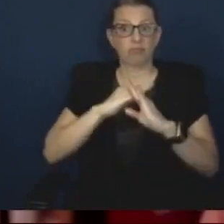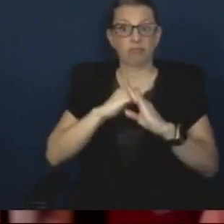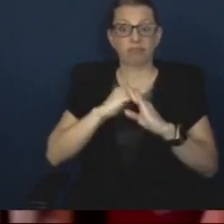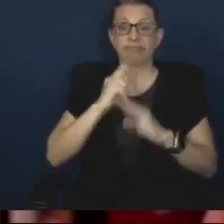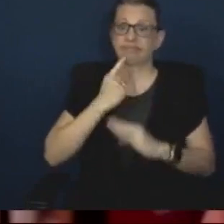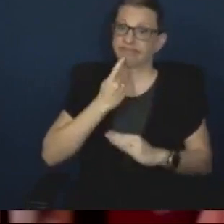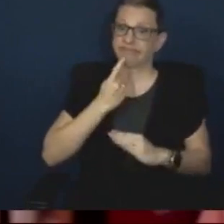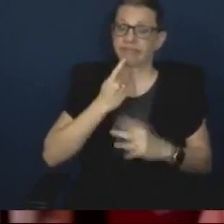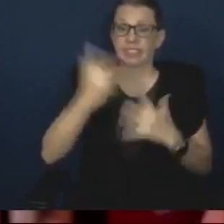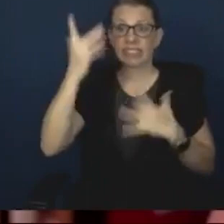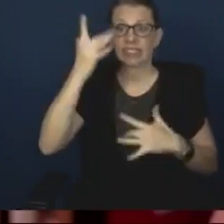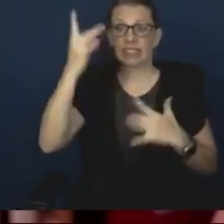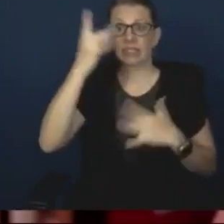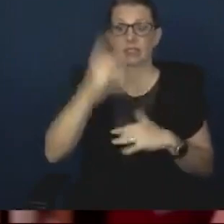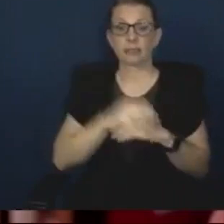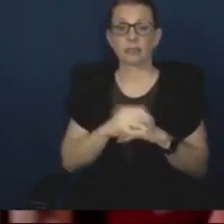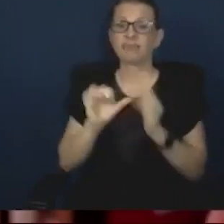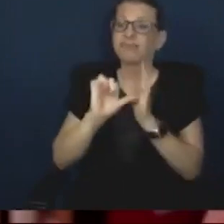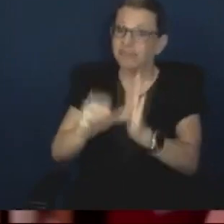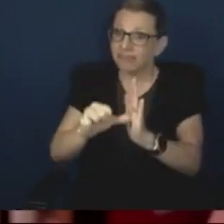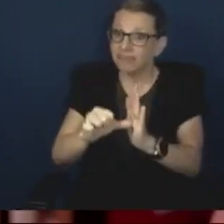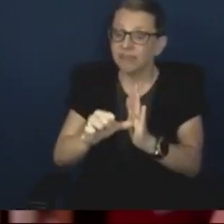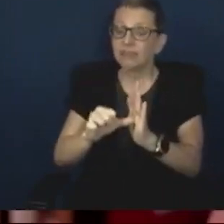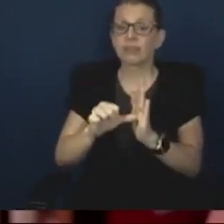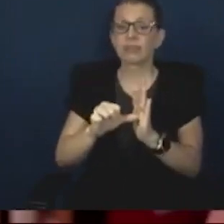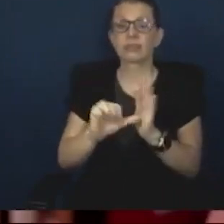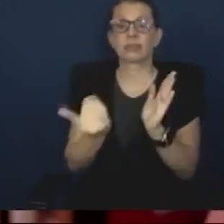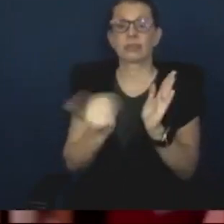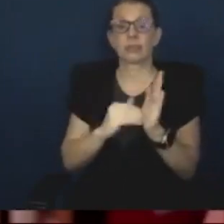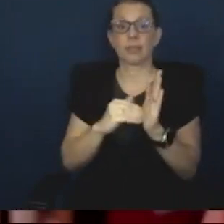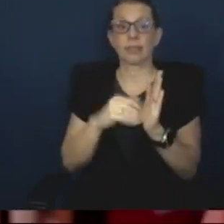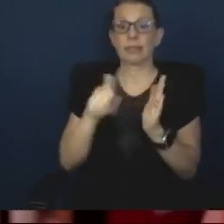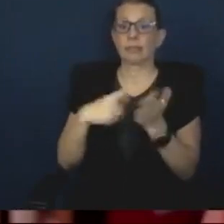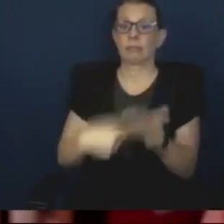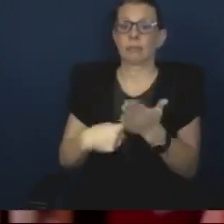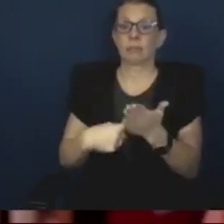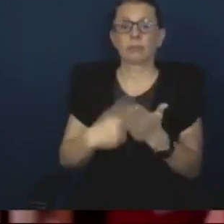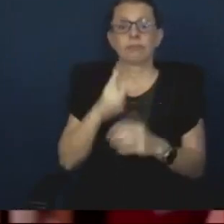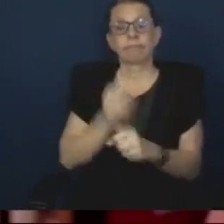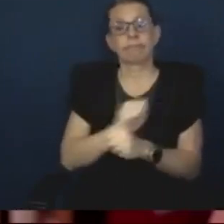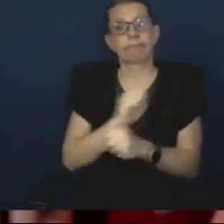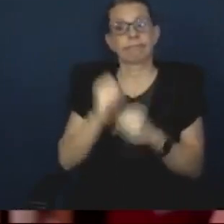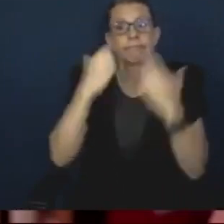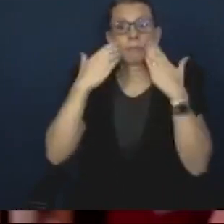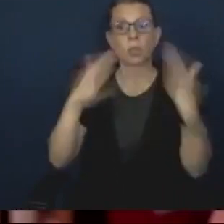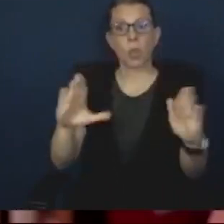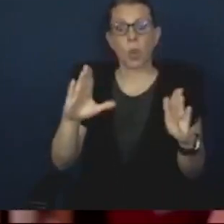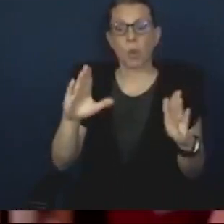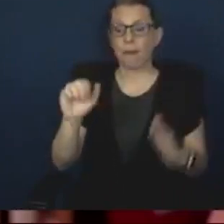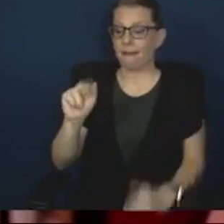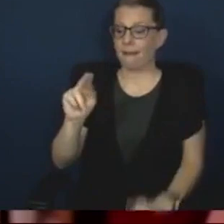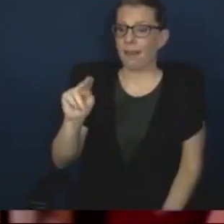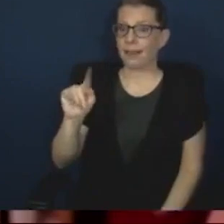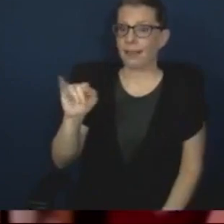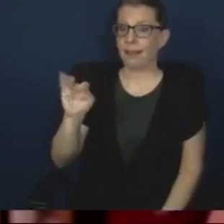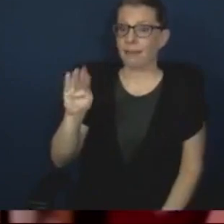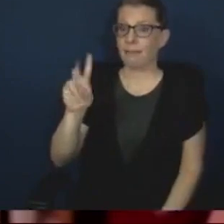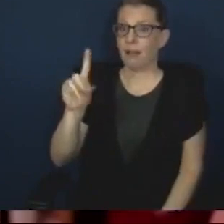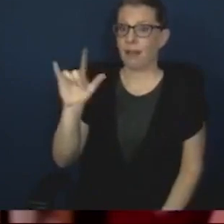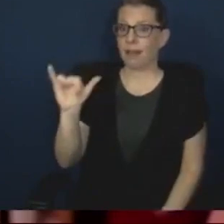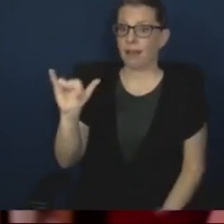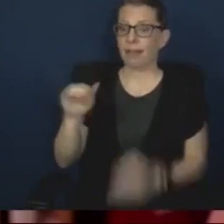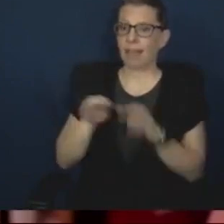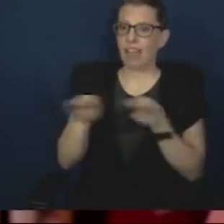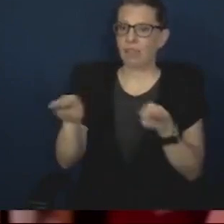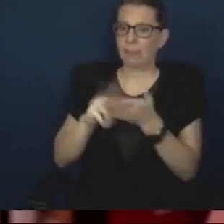want to emphasize, this is another point that has to be discussed. We actually don't know what antibody level is